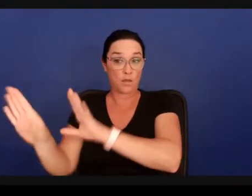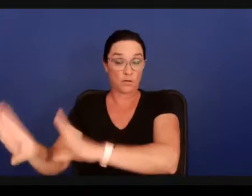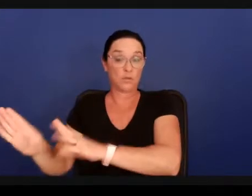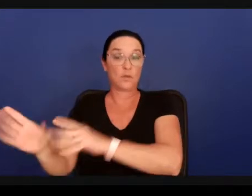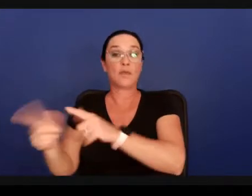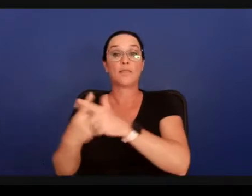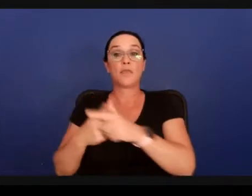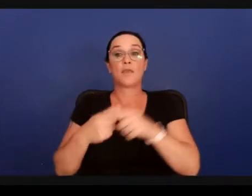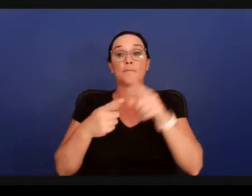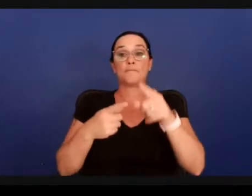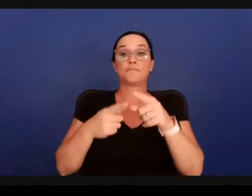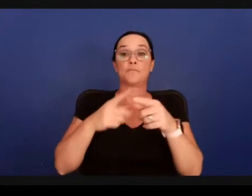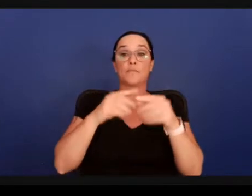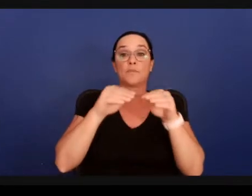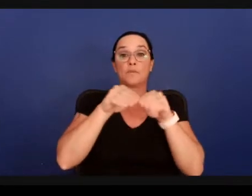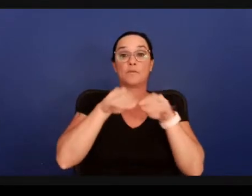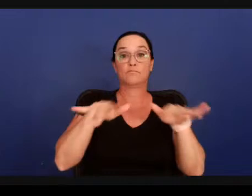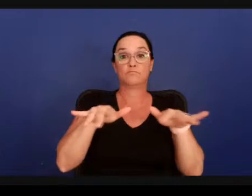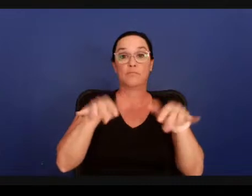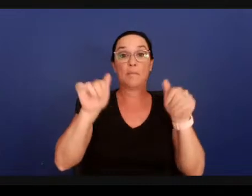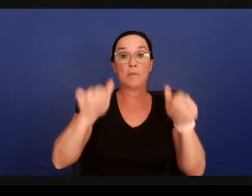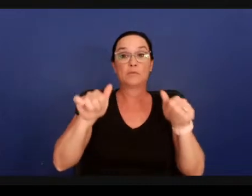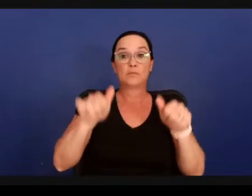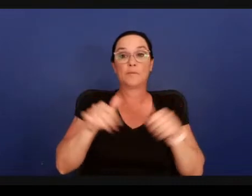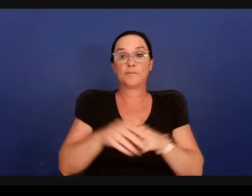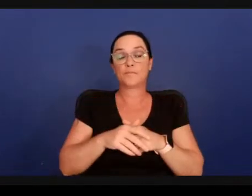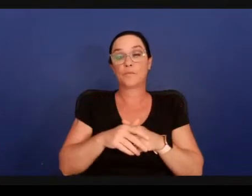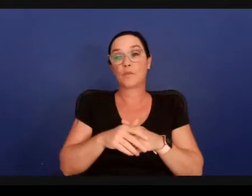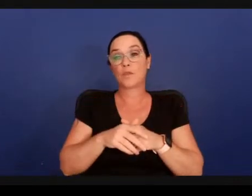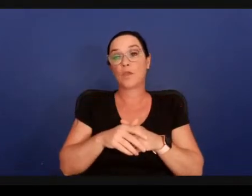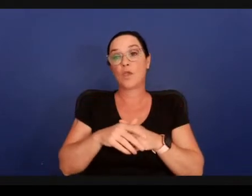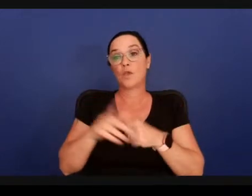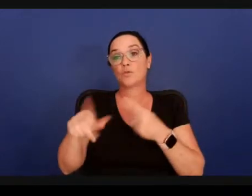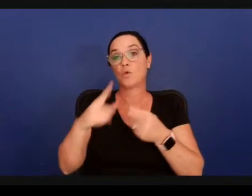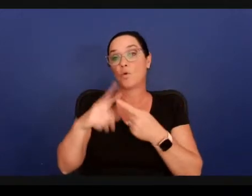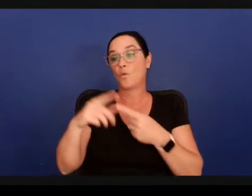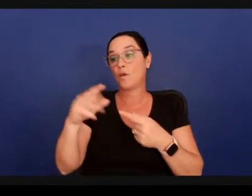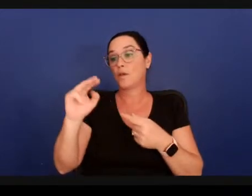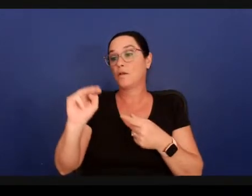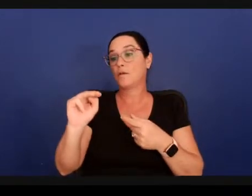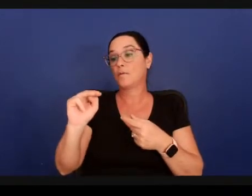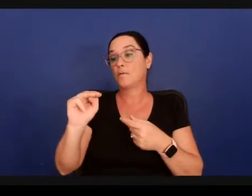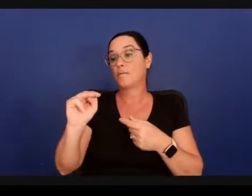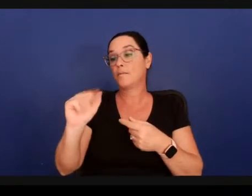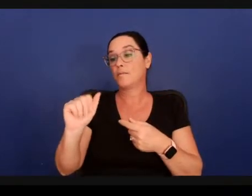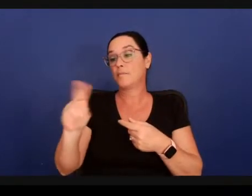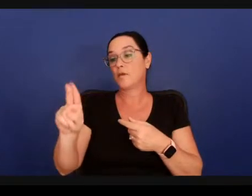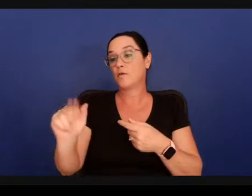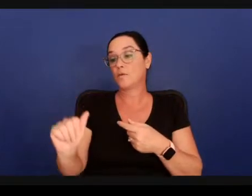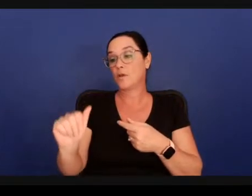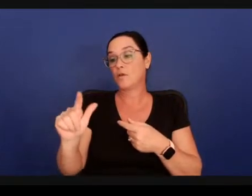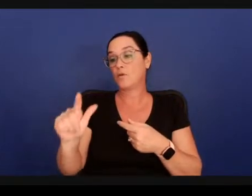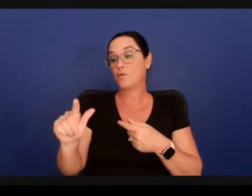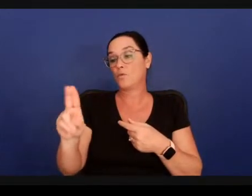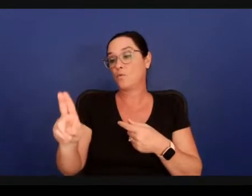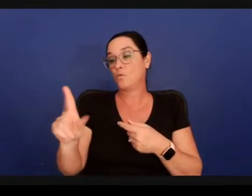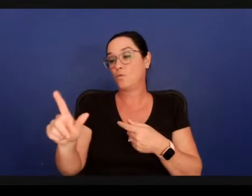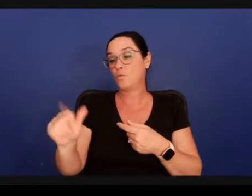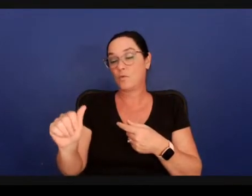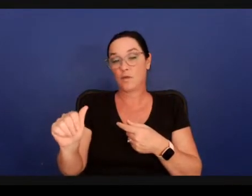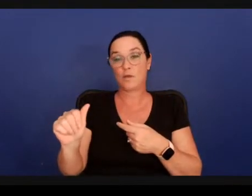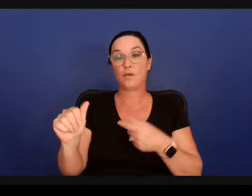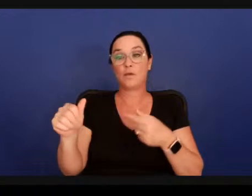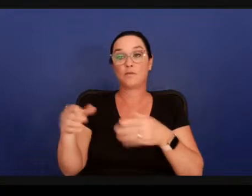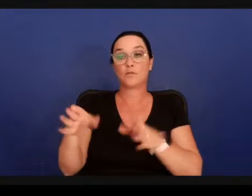era, when there were blockages at Mauna Ulu's eruption, there were eruptions that happened in the Upper East Rift in line with the Kauaʻe. So for example,